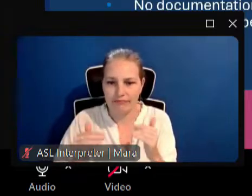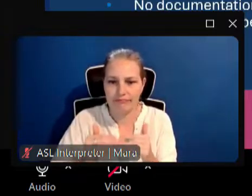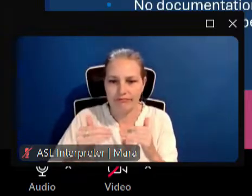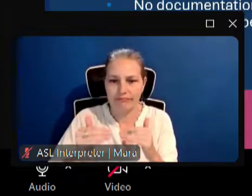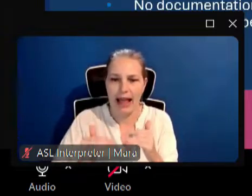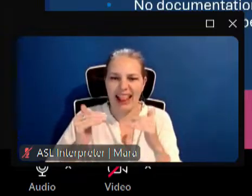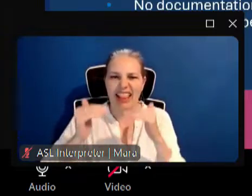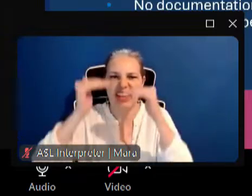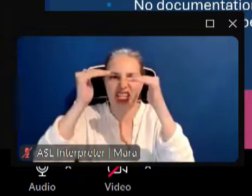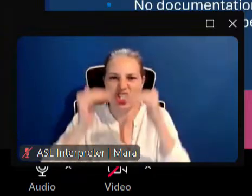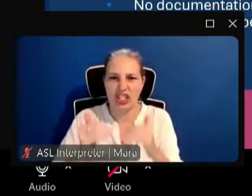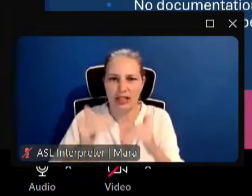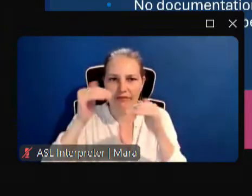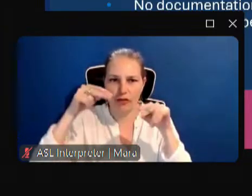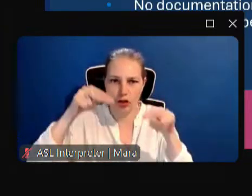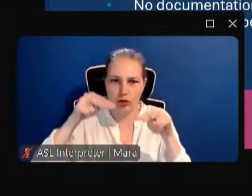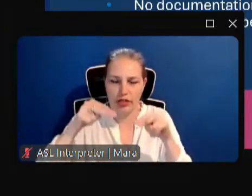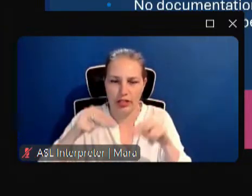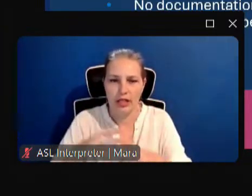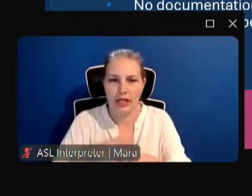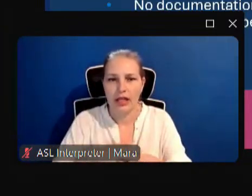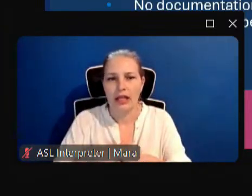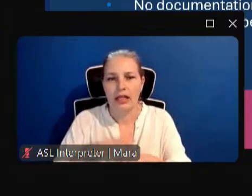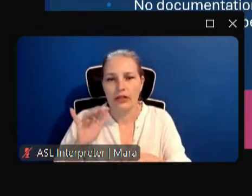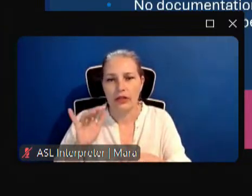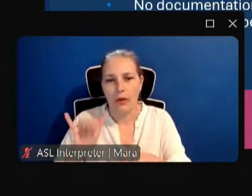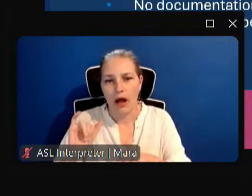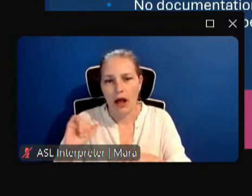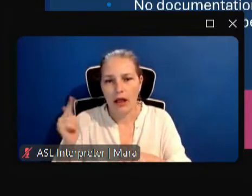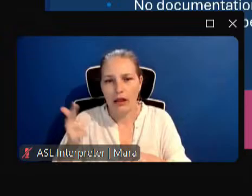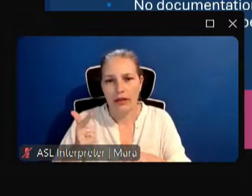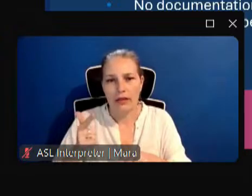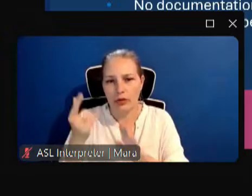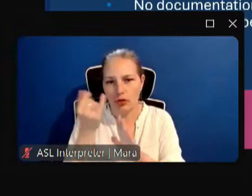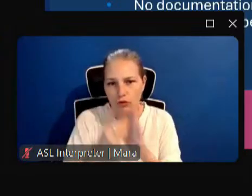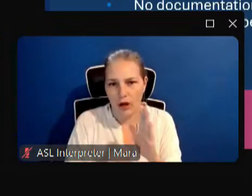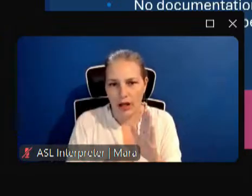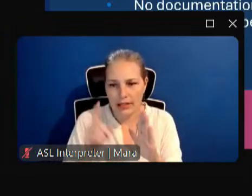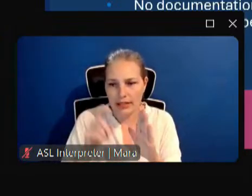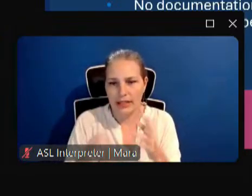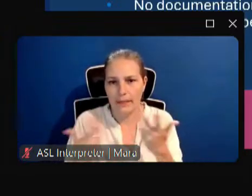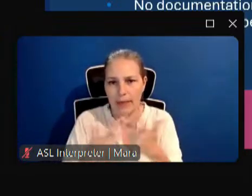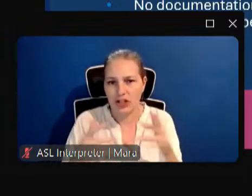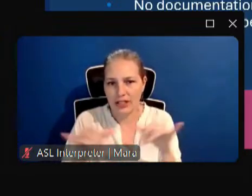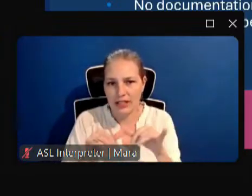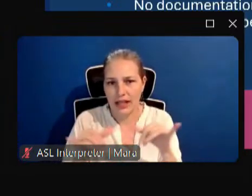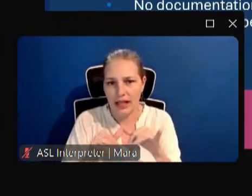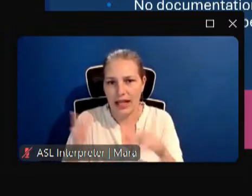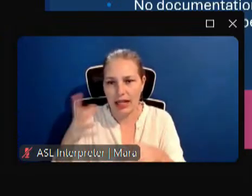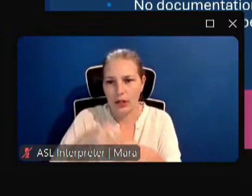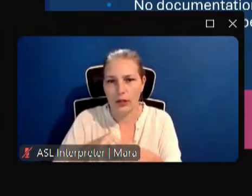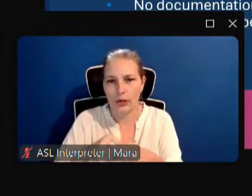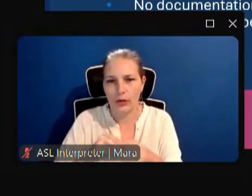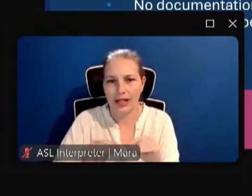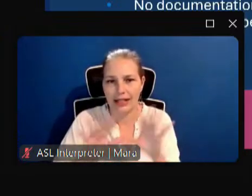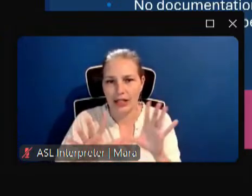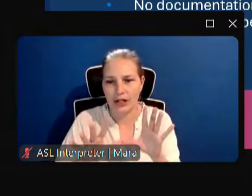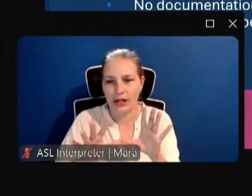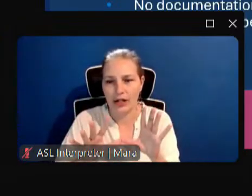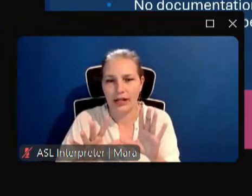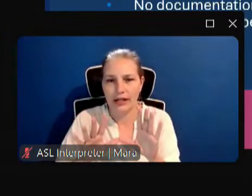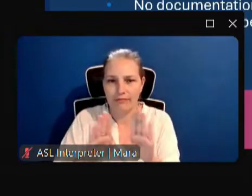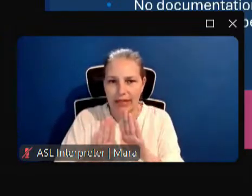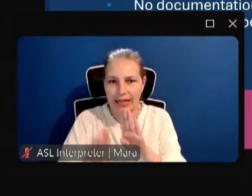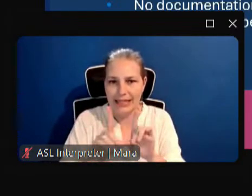planning to date have included that plans must be drawn to scale and include clear dimensions like the height of the building,